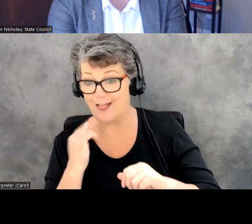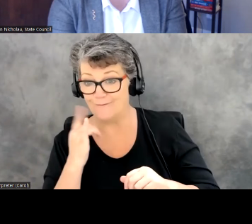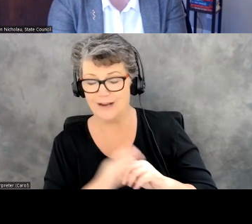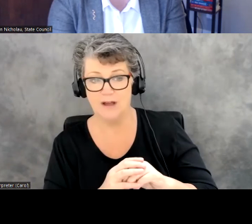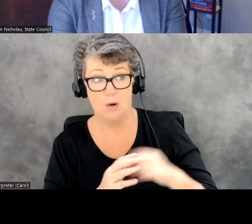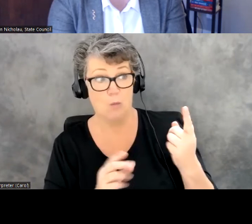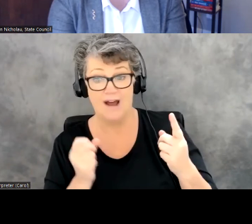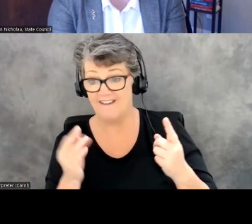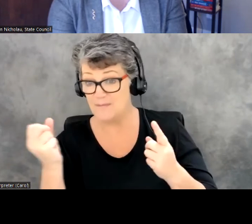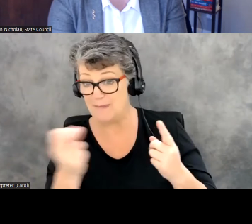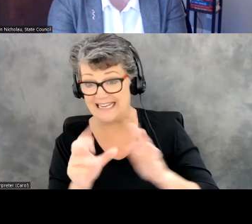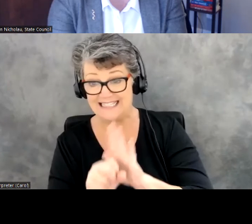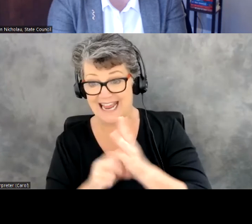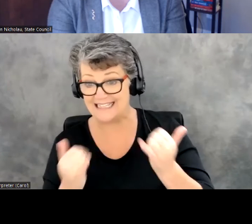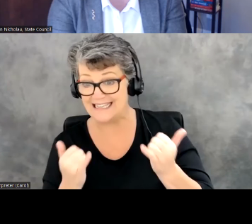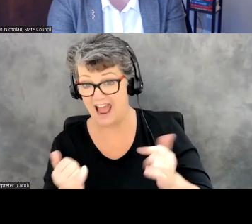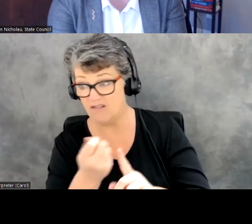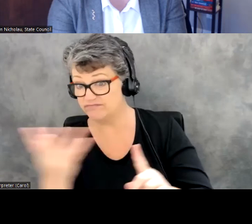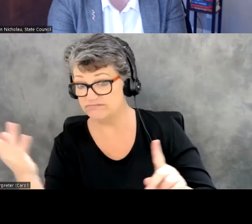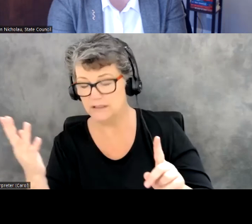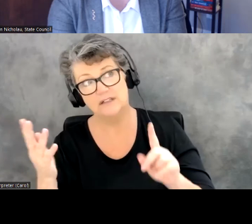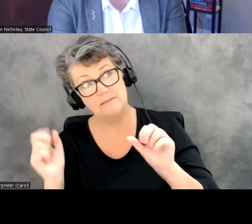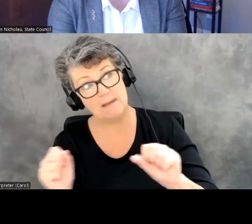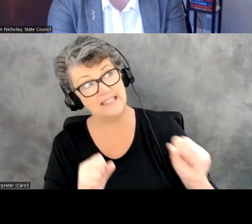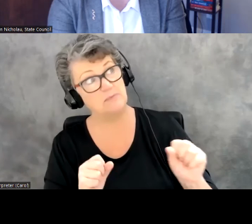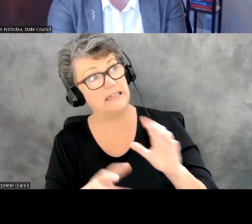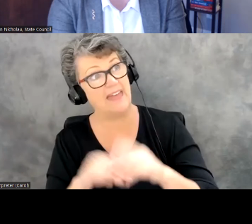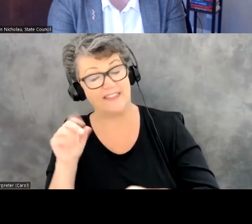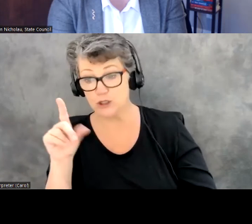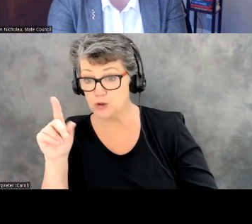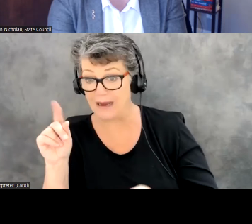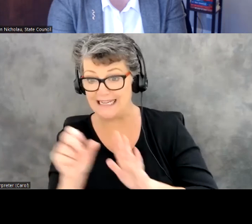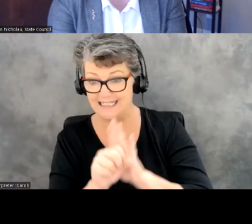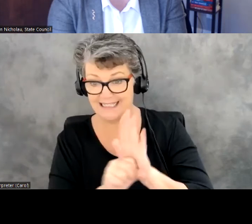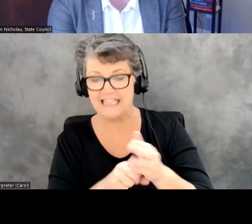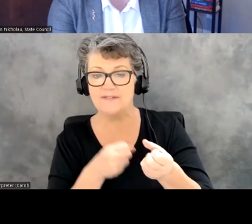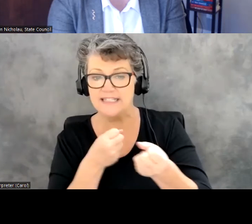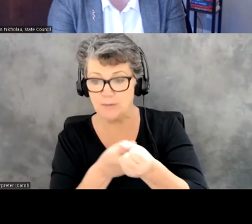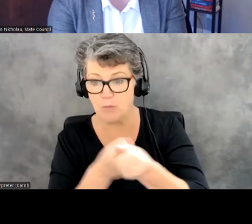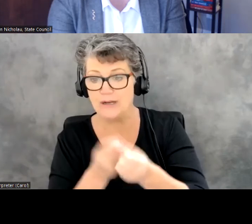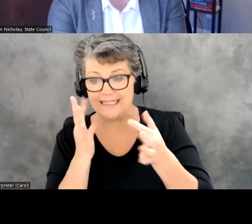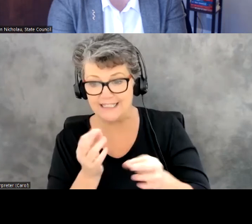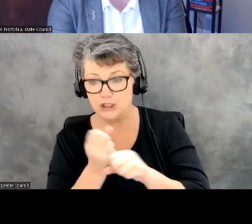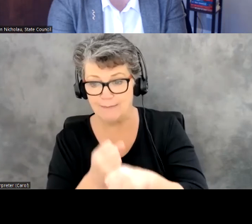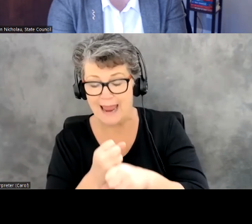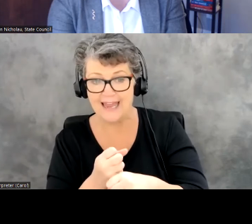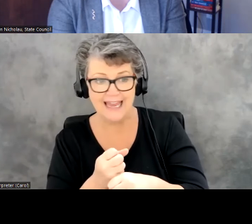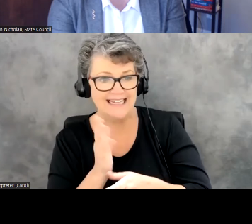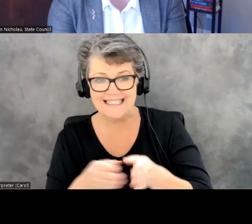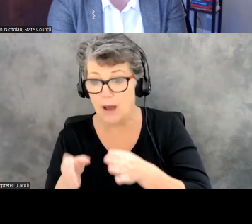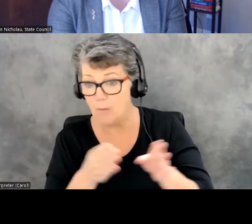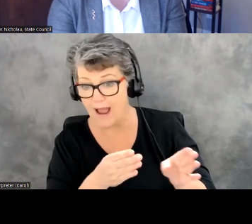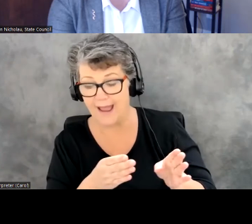of many states now, possibly 20 states have supported decision-making in some form in